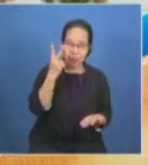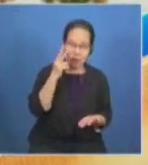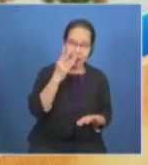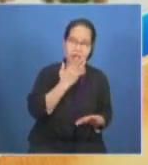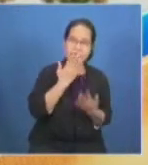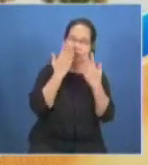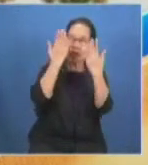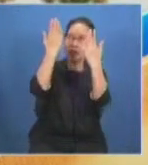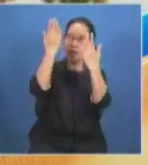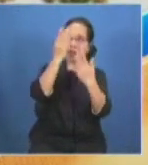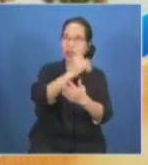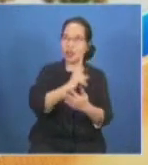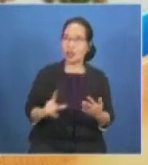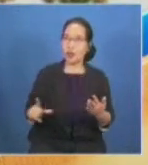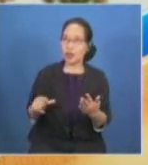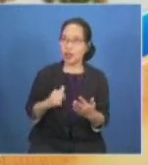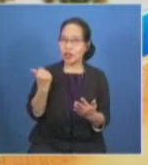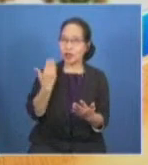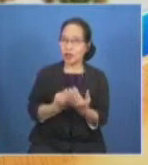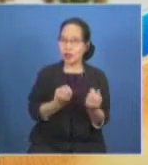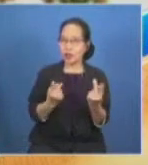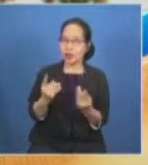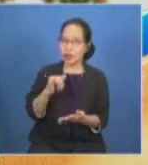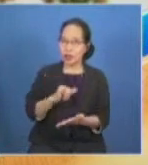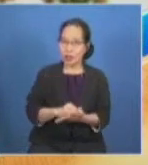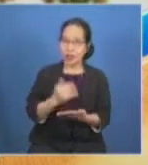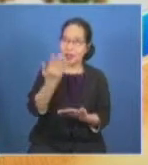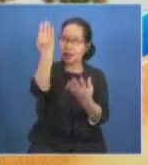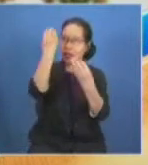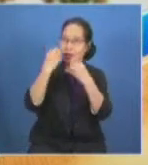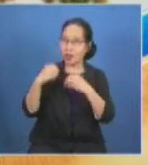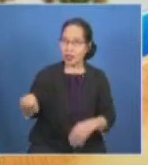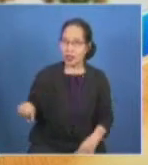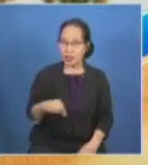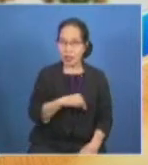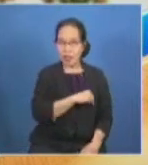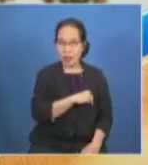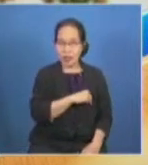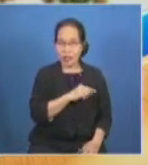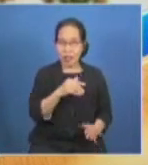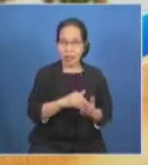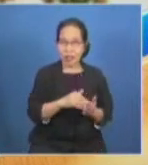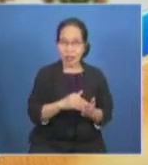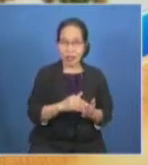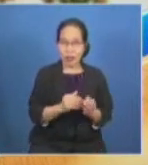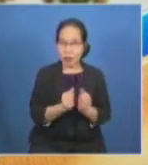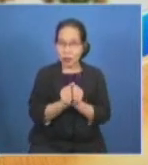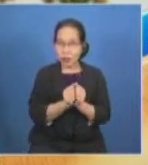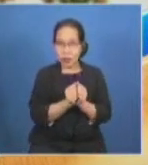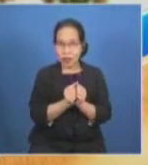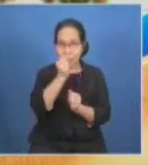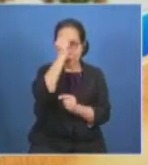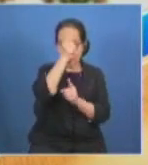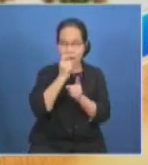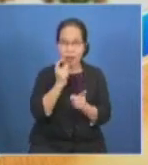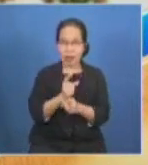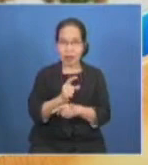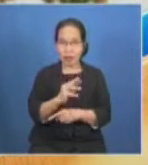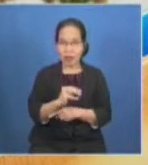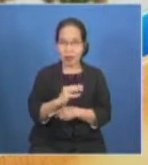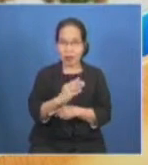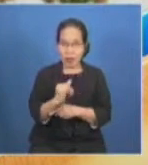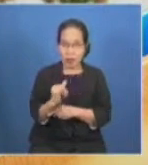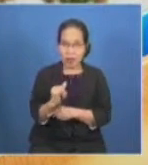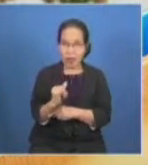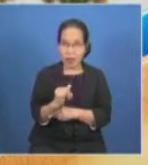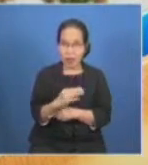note, once again, we're thanking the Lord for another good opportunity that's given to us. Also, to our brethren